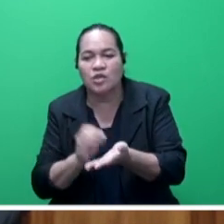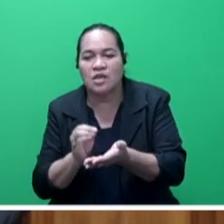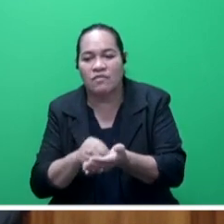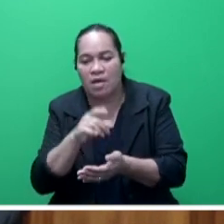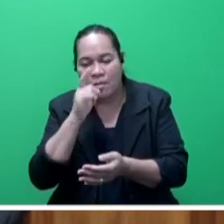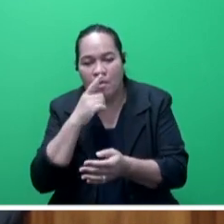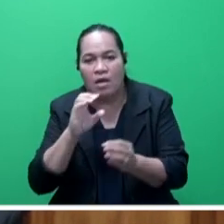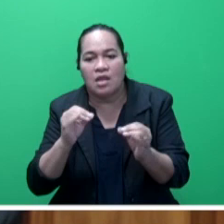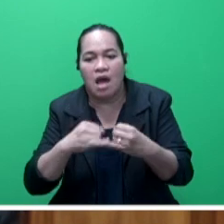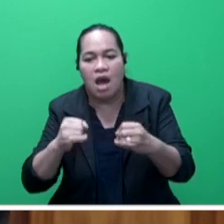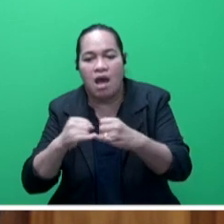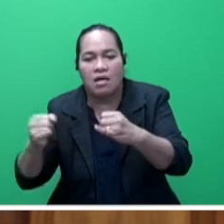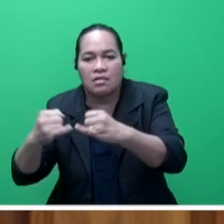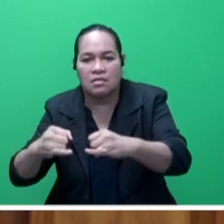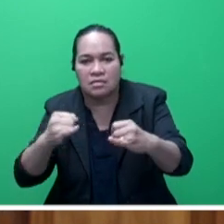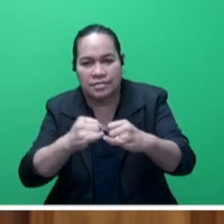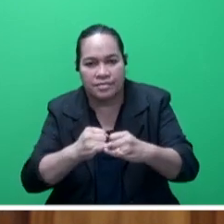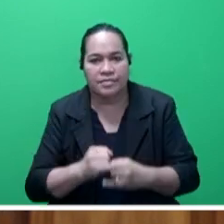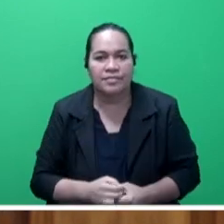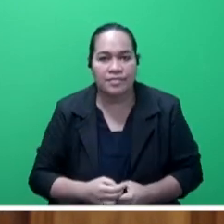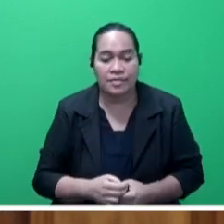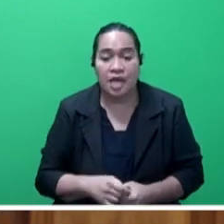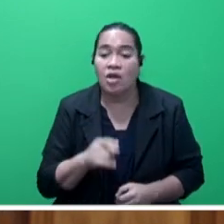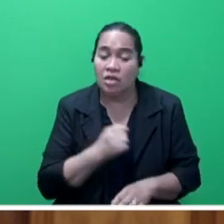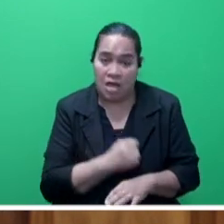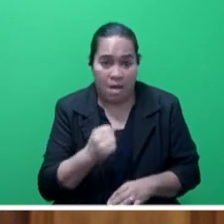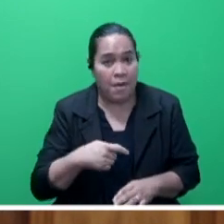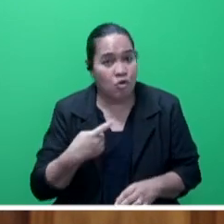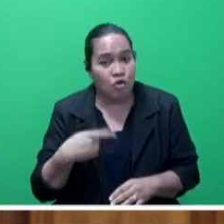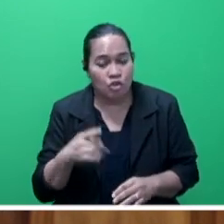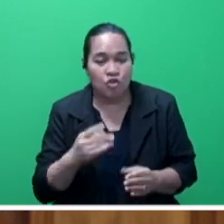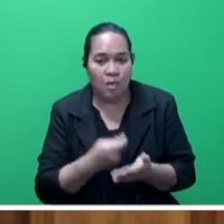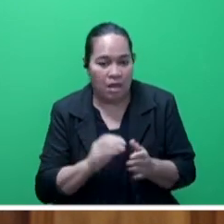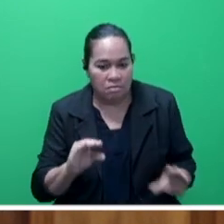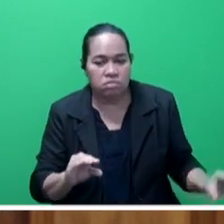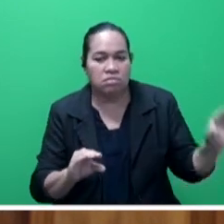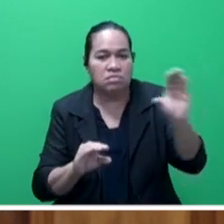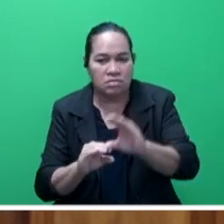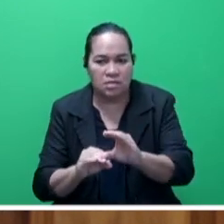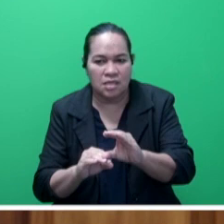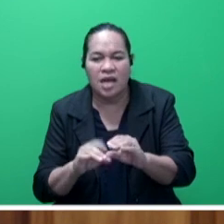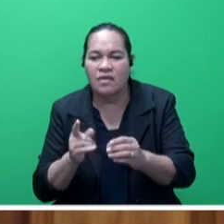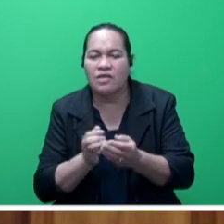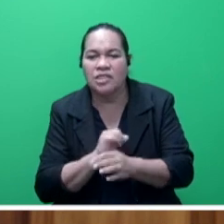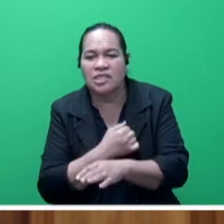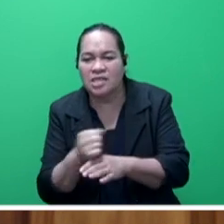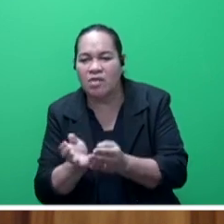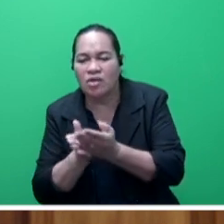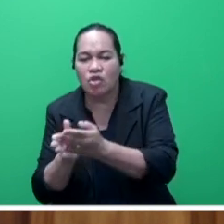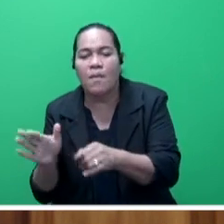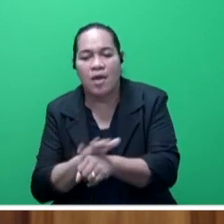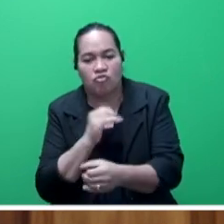Fijians despite these particular constraints. Honourable Speaker, sir, the government continues to subsidise uneconomical sea routes to ensure that shipping